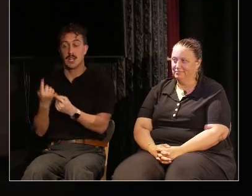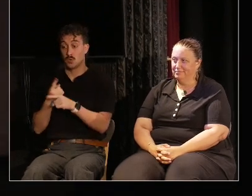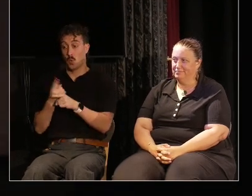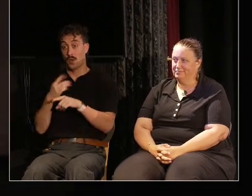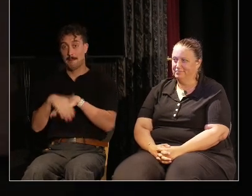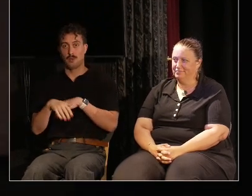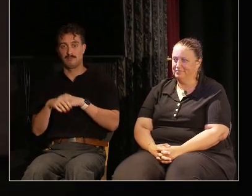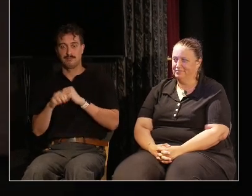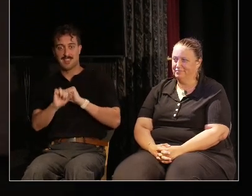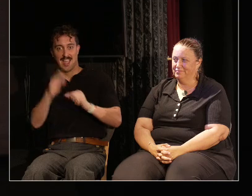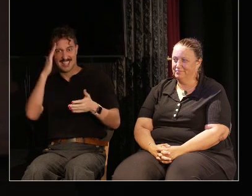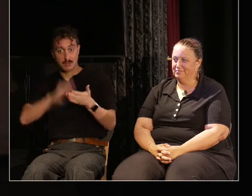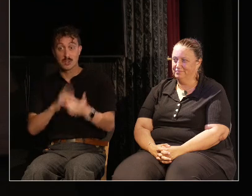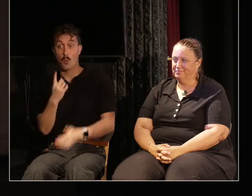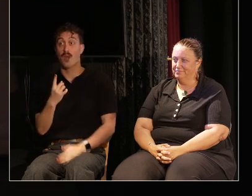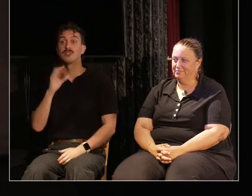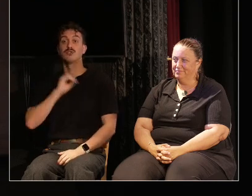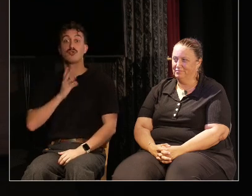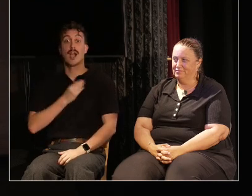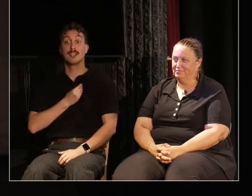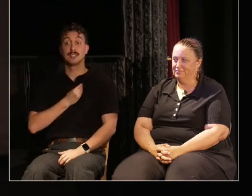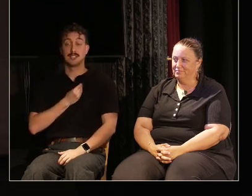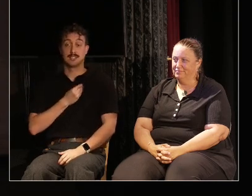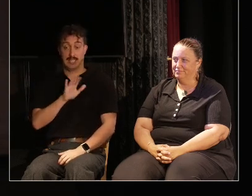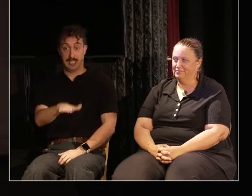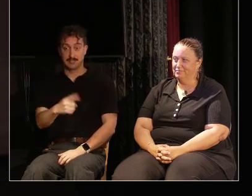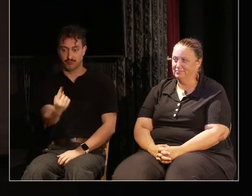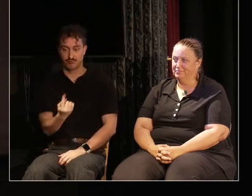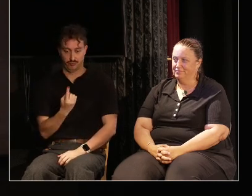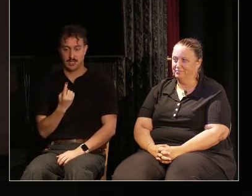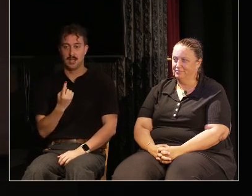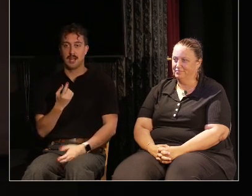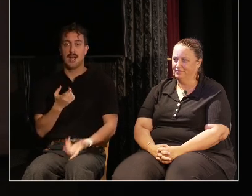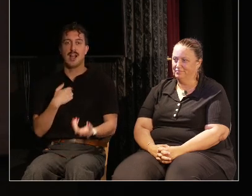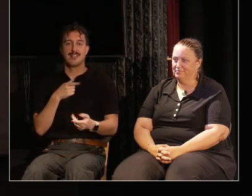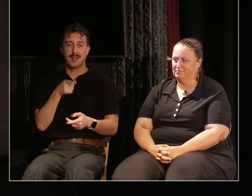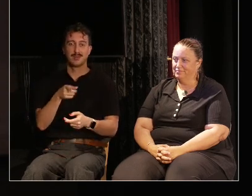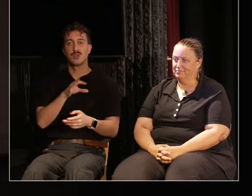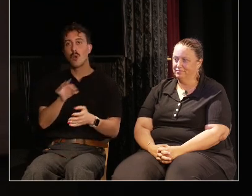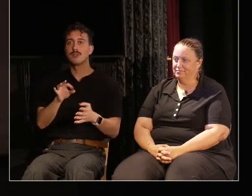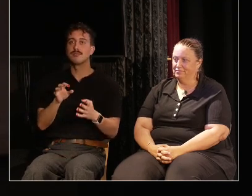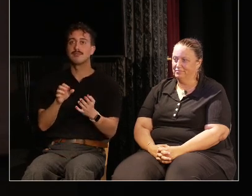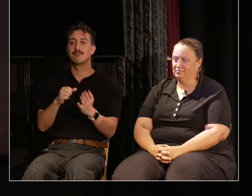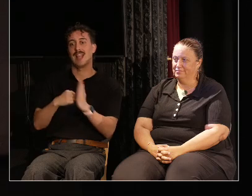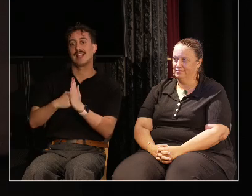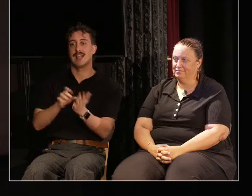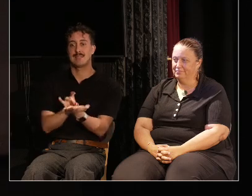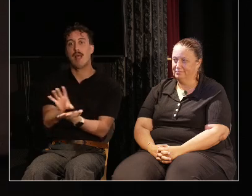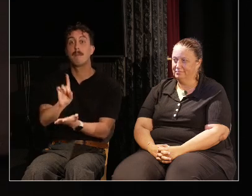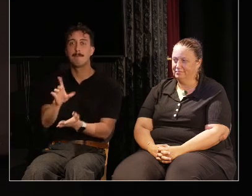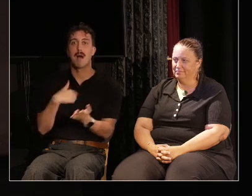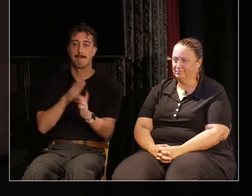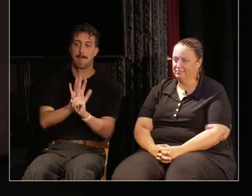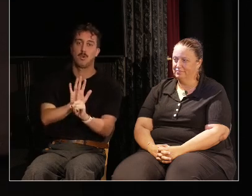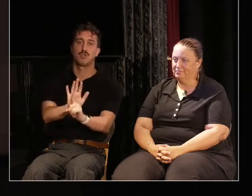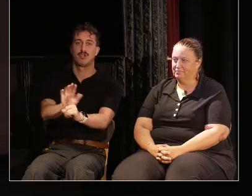to me about their experience in their school and how they were pushed out. In this case, they weren't expelled, but they were effectively pushed out of a school